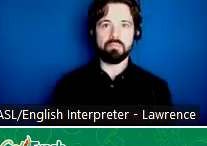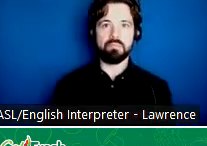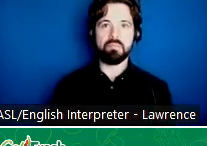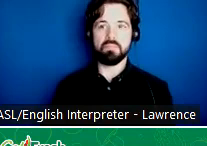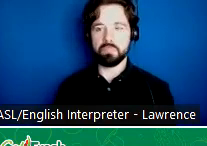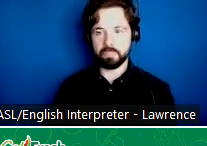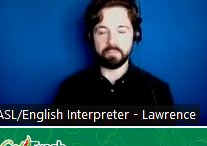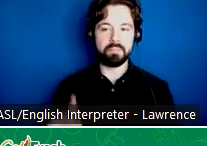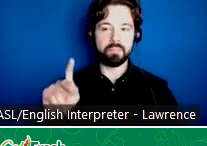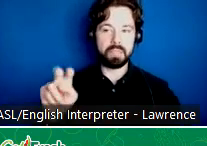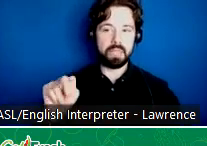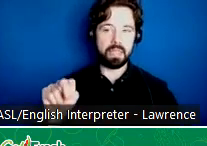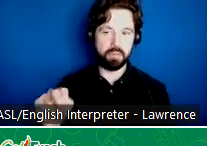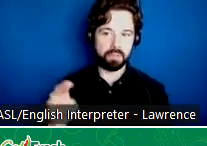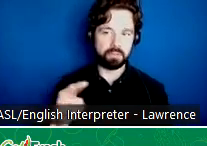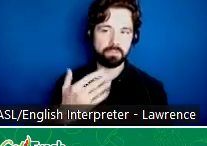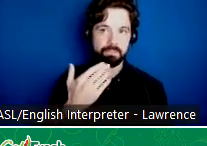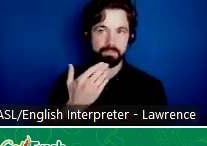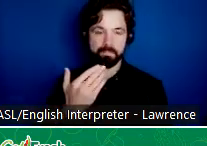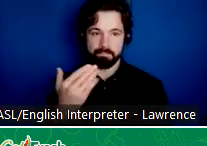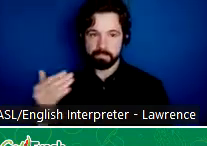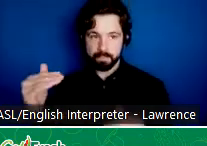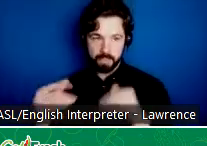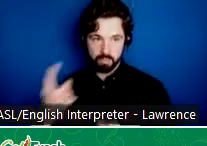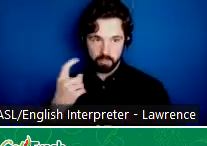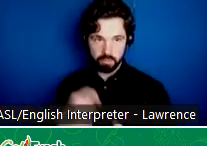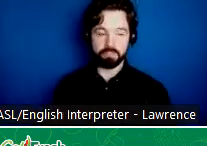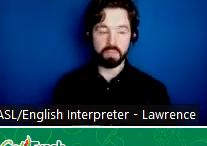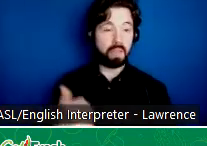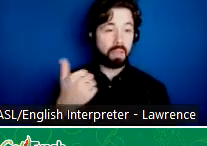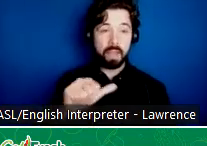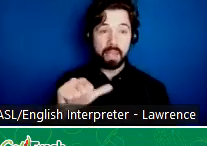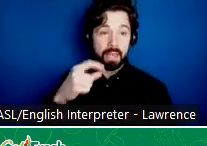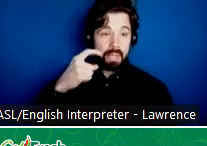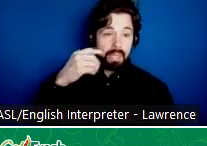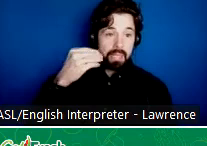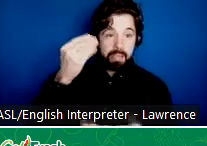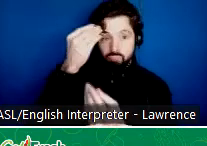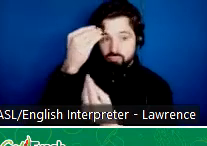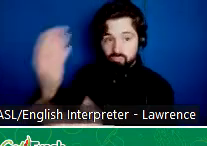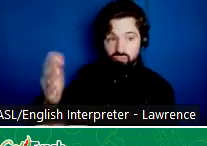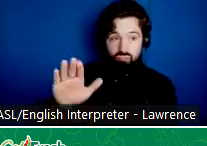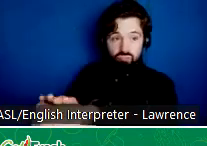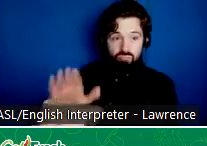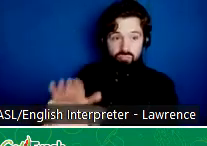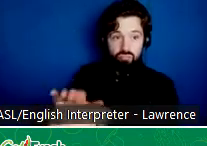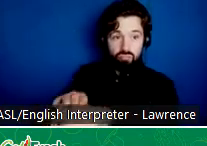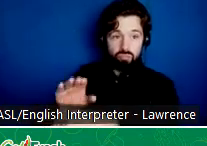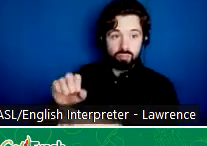Thank you. Next question here. Will there be any notifications to families about applying for